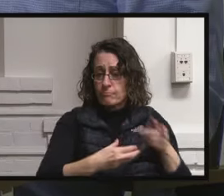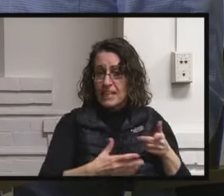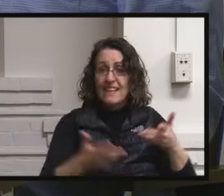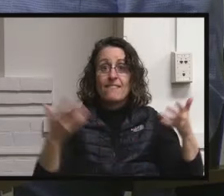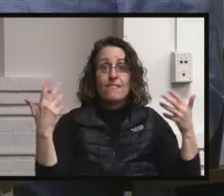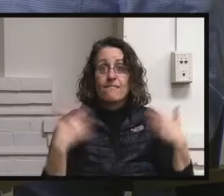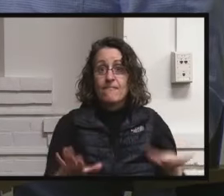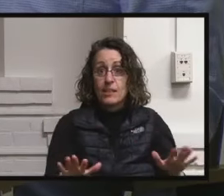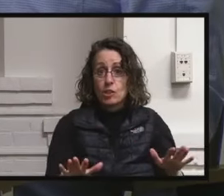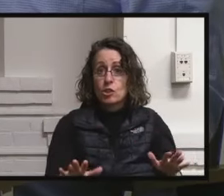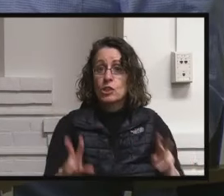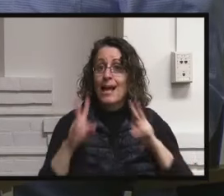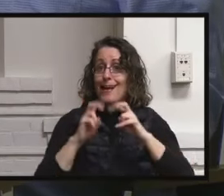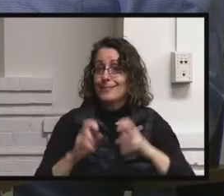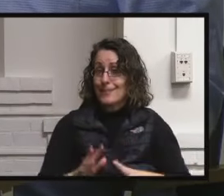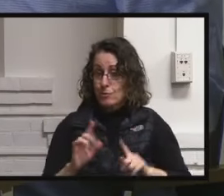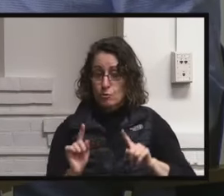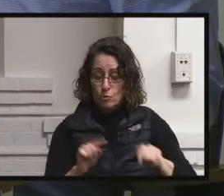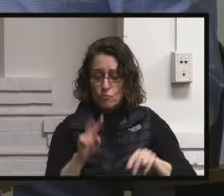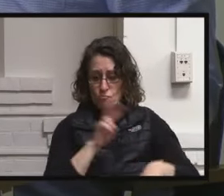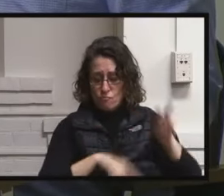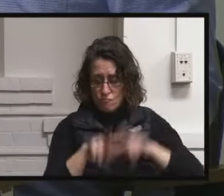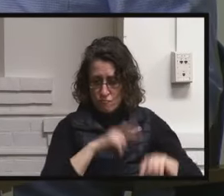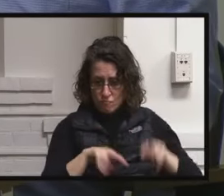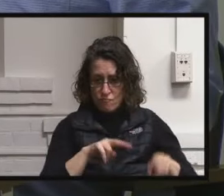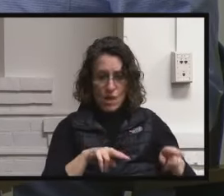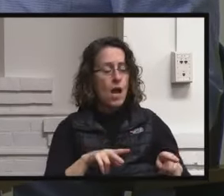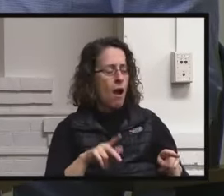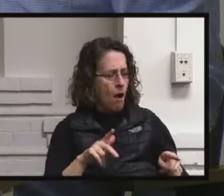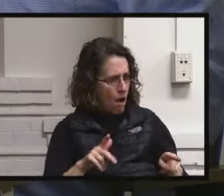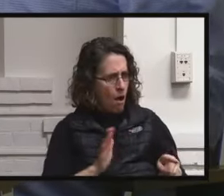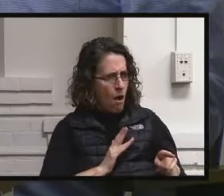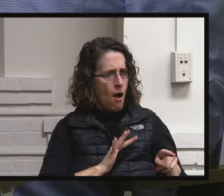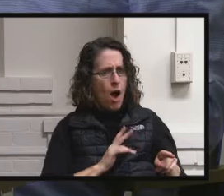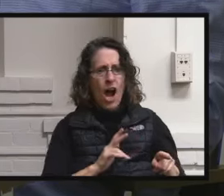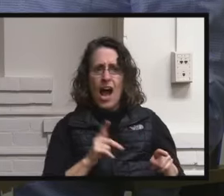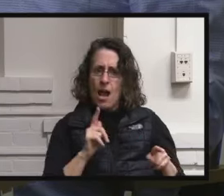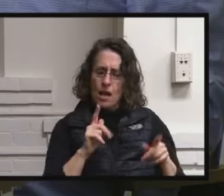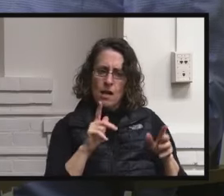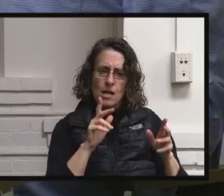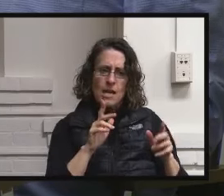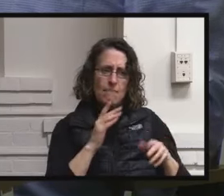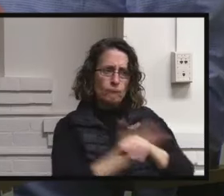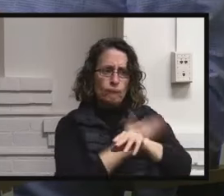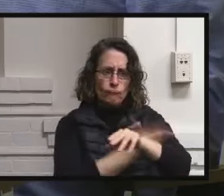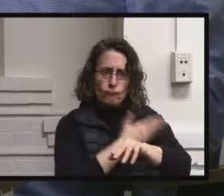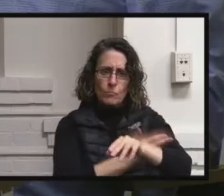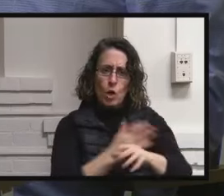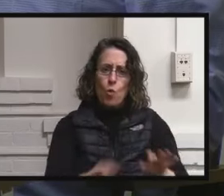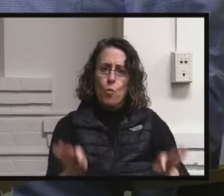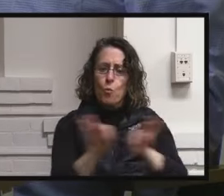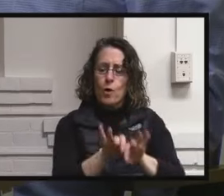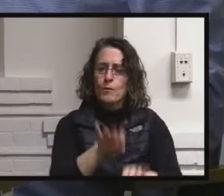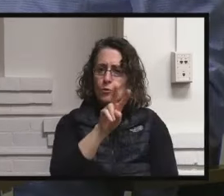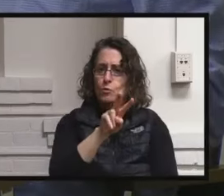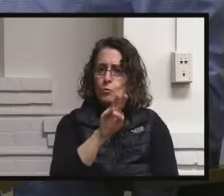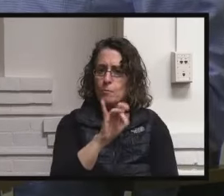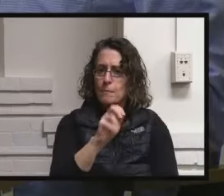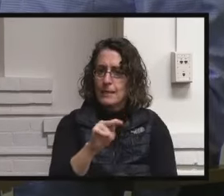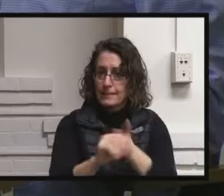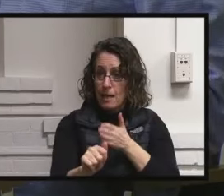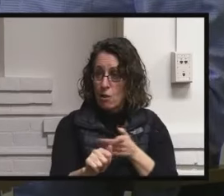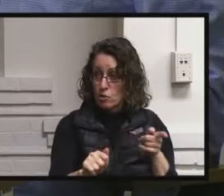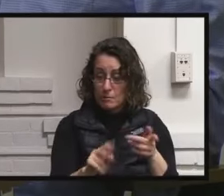evaluates the property and recognizes $2 million in additional improvements. So now we've got an assessment at $5 million.